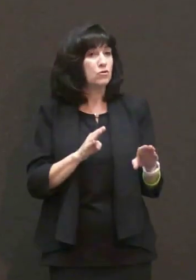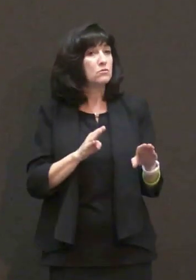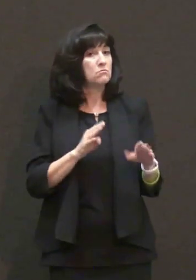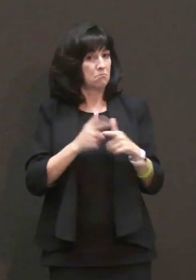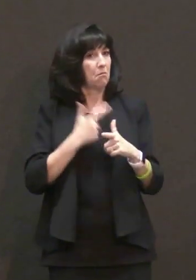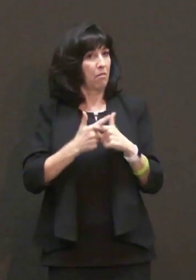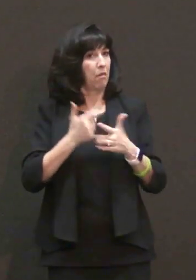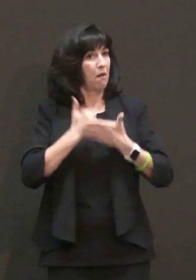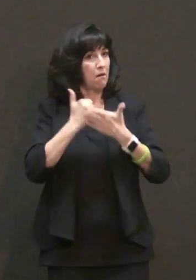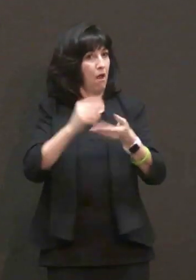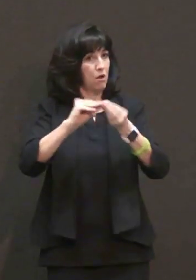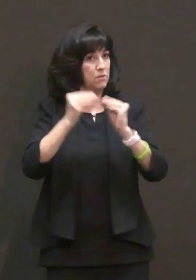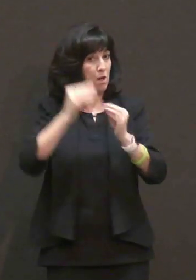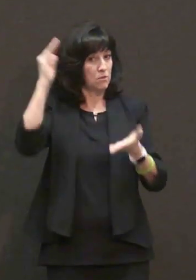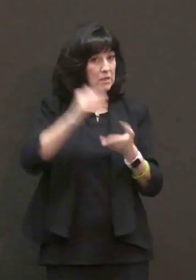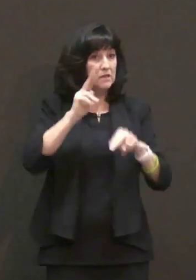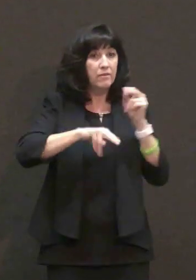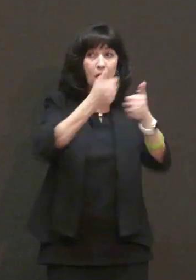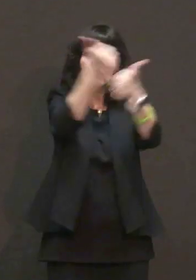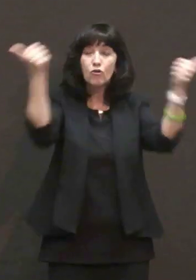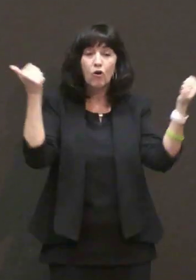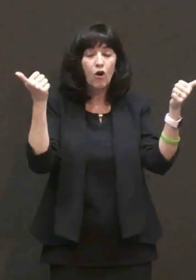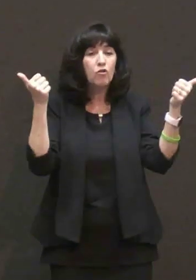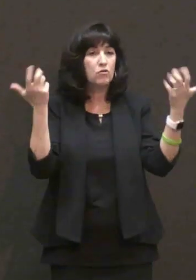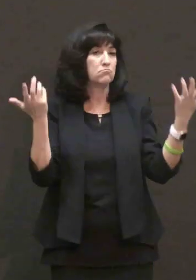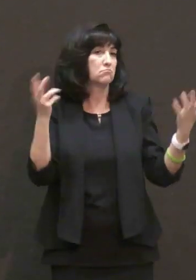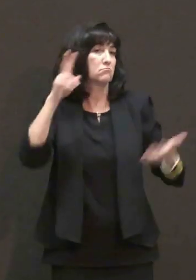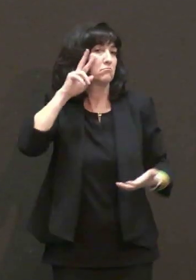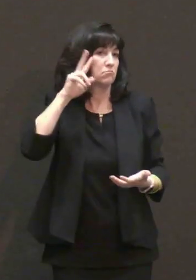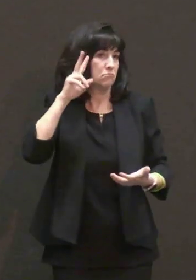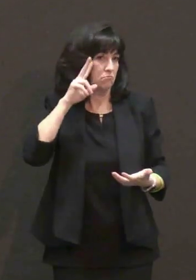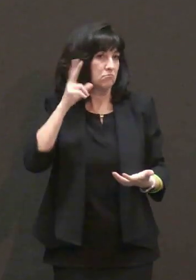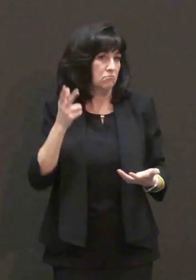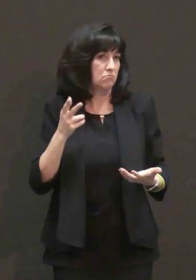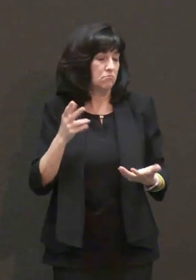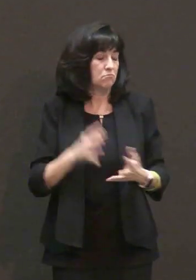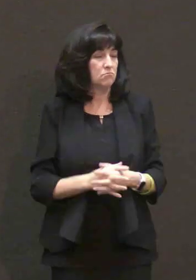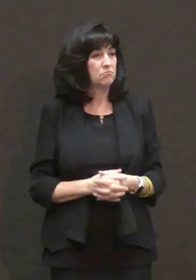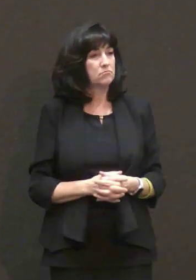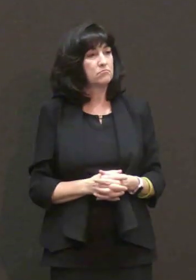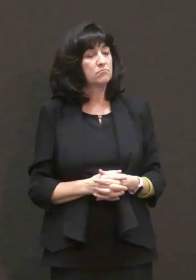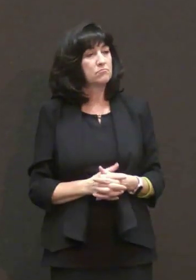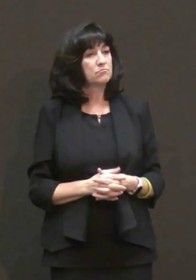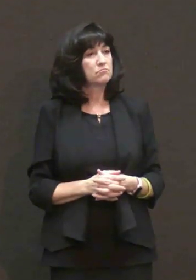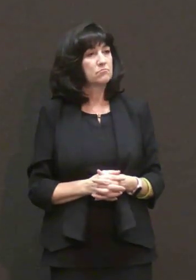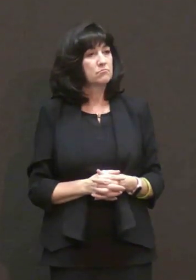see these cases arise, positive cases and hospitalizations?